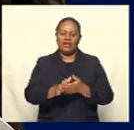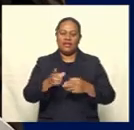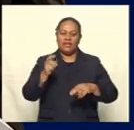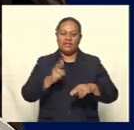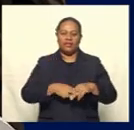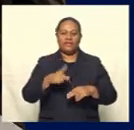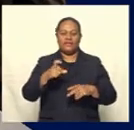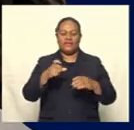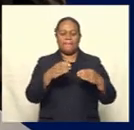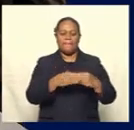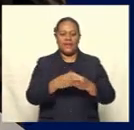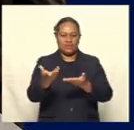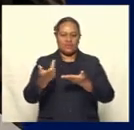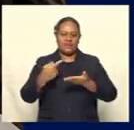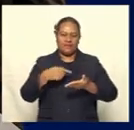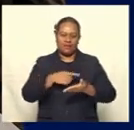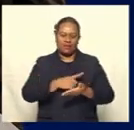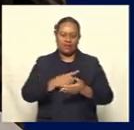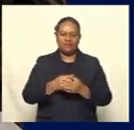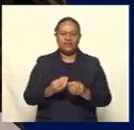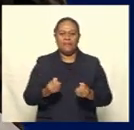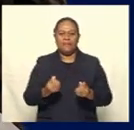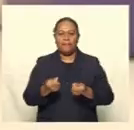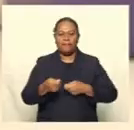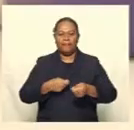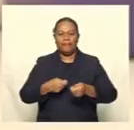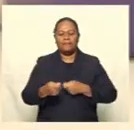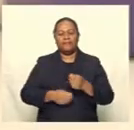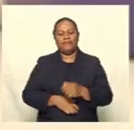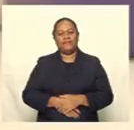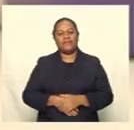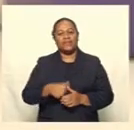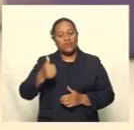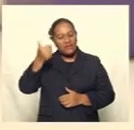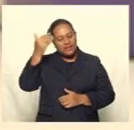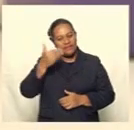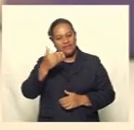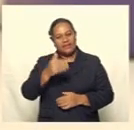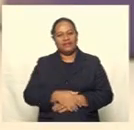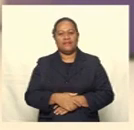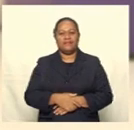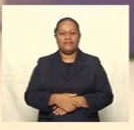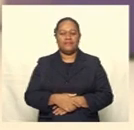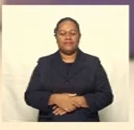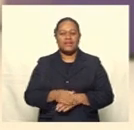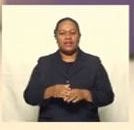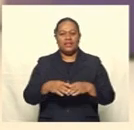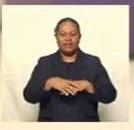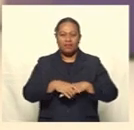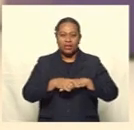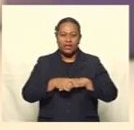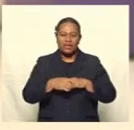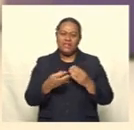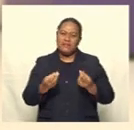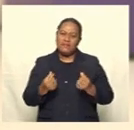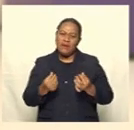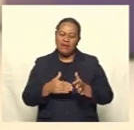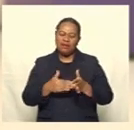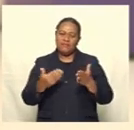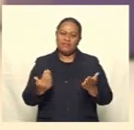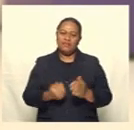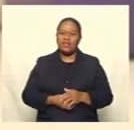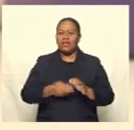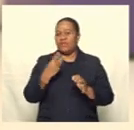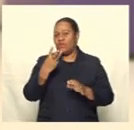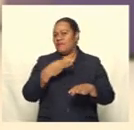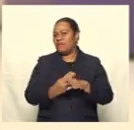Bank to give us the latest figures from the money markets. Good evening. The British pound held firm near a 3-month